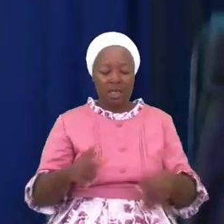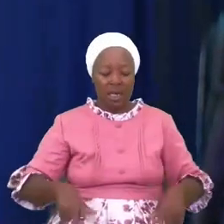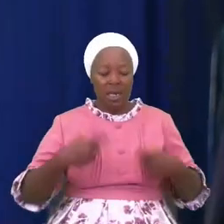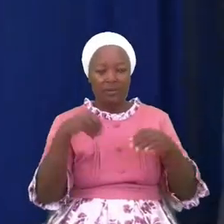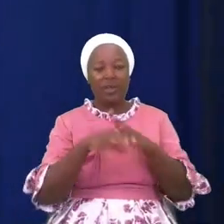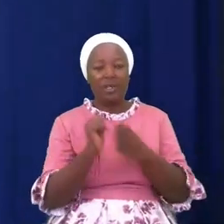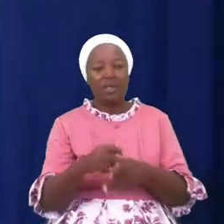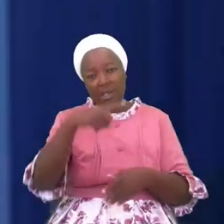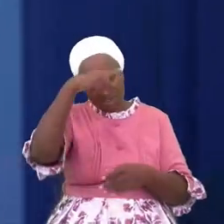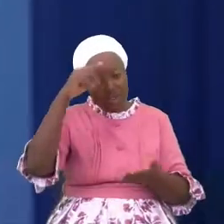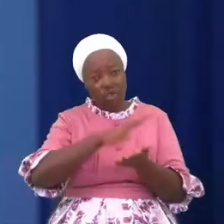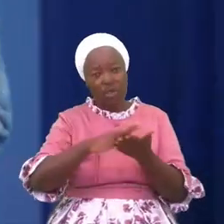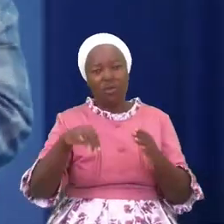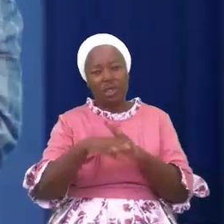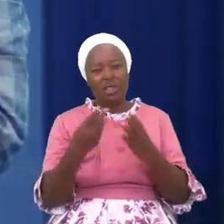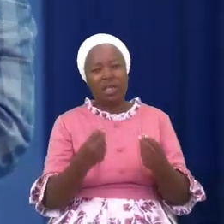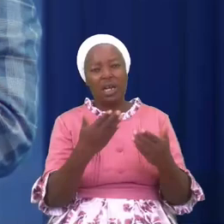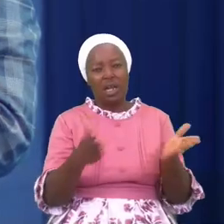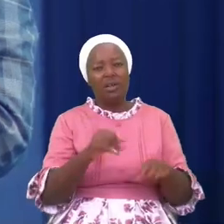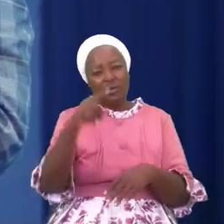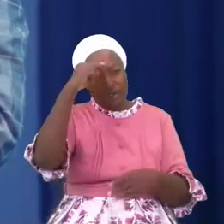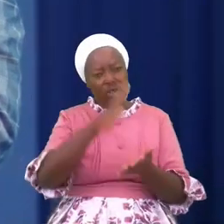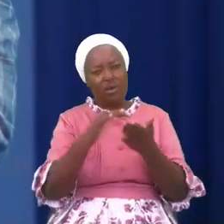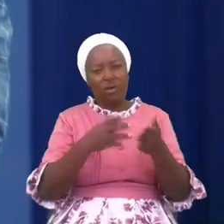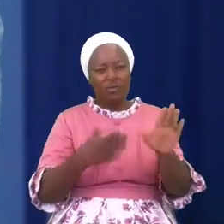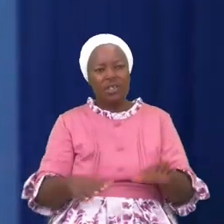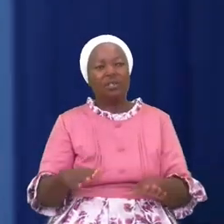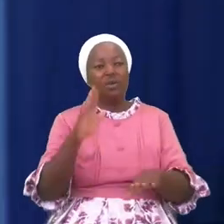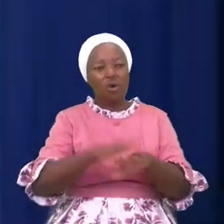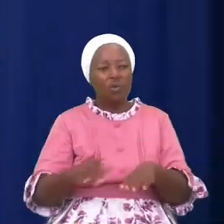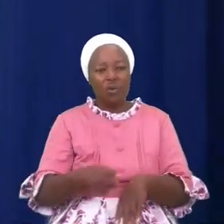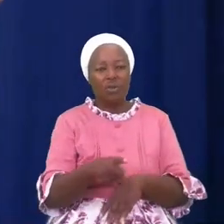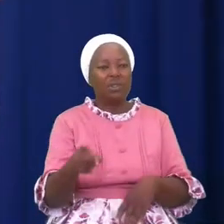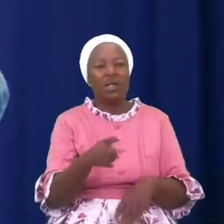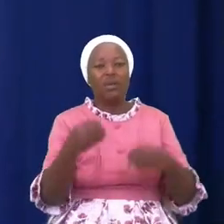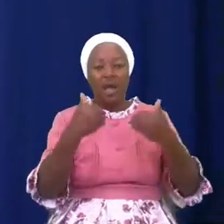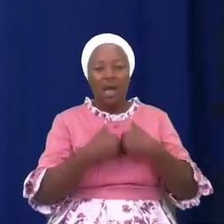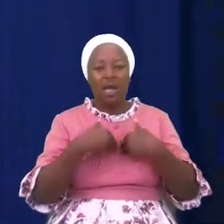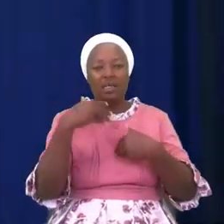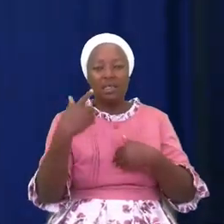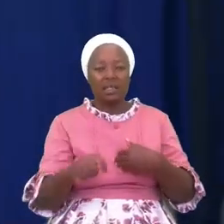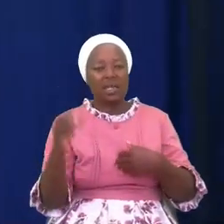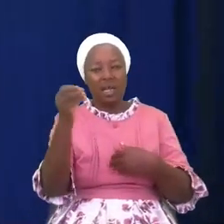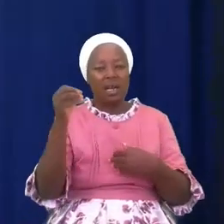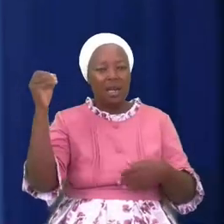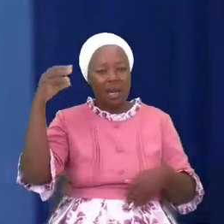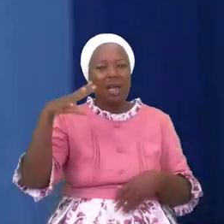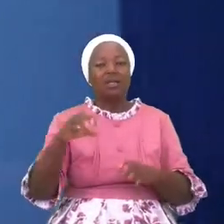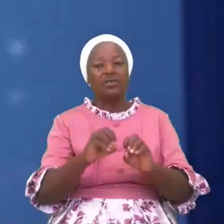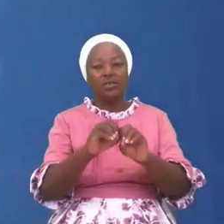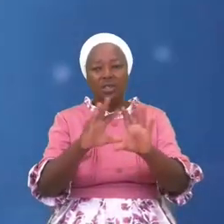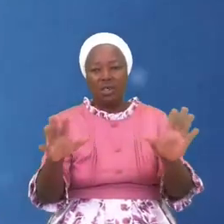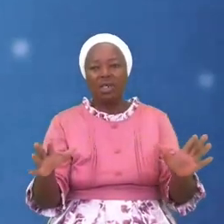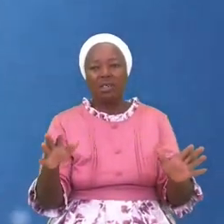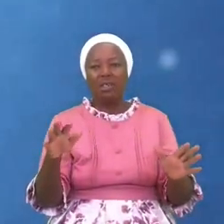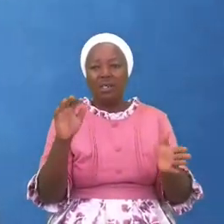death, upon them as the light shine. That's Old Testament. Come now to Matthew chapter